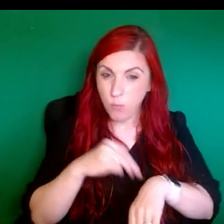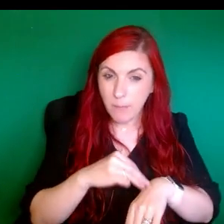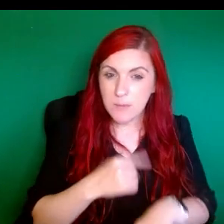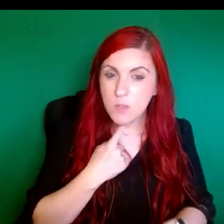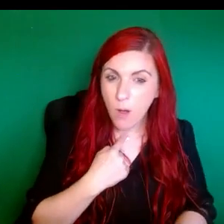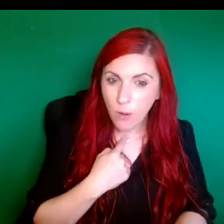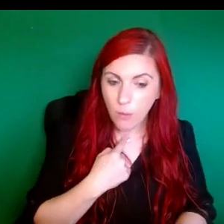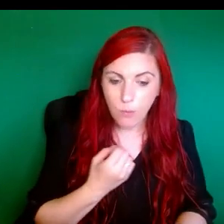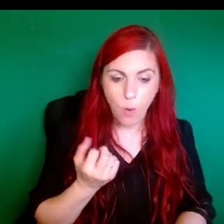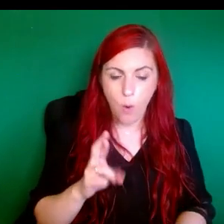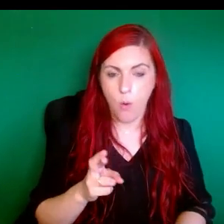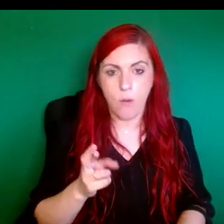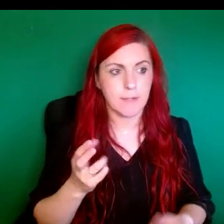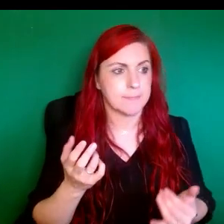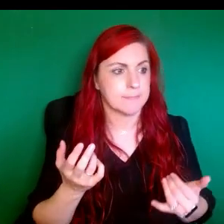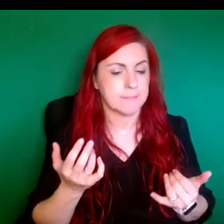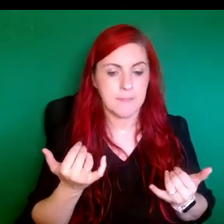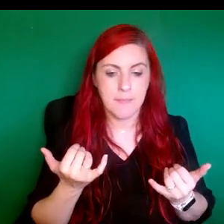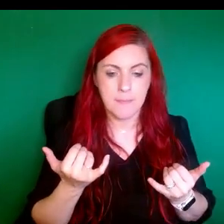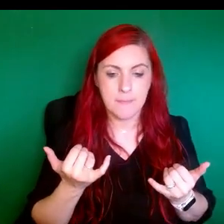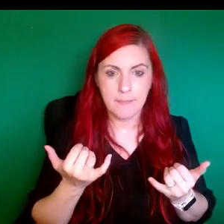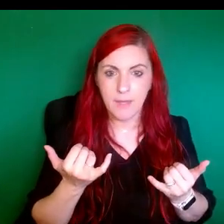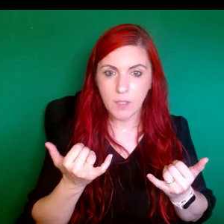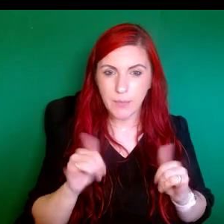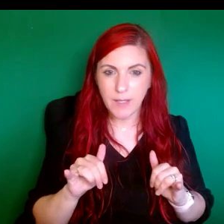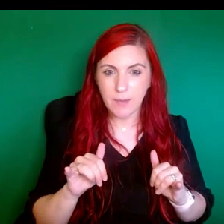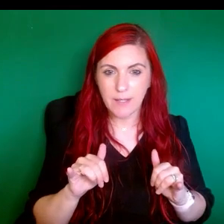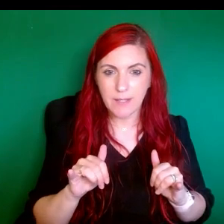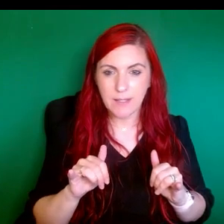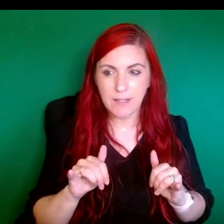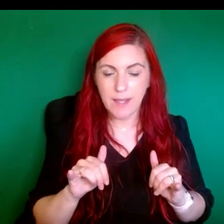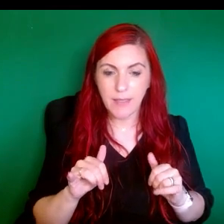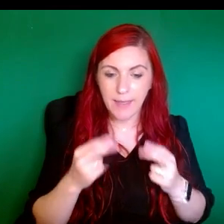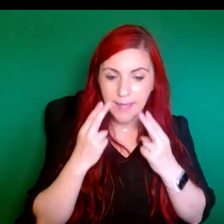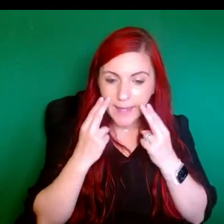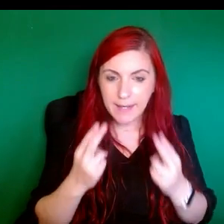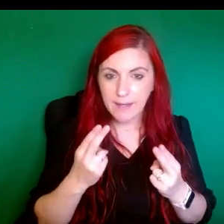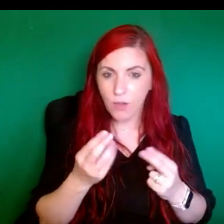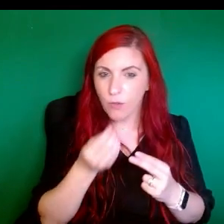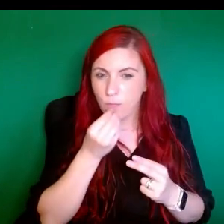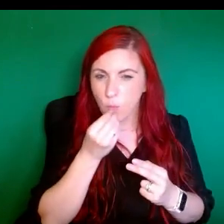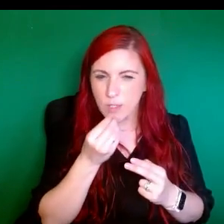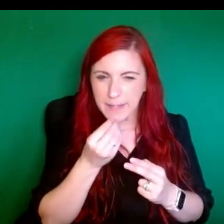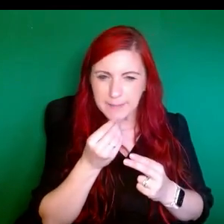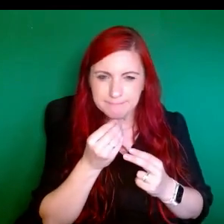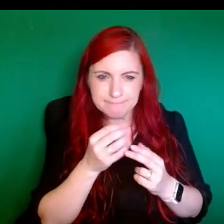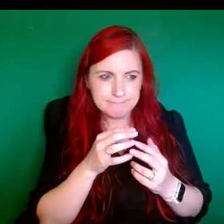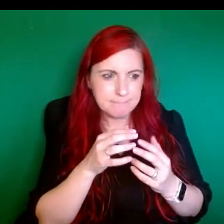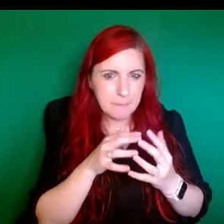just needing the food to be in a different format. And very often that's not readily